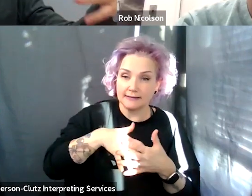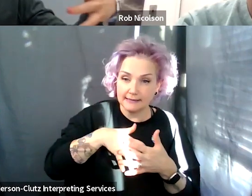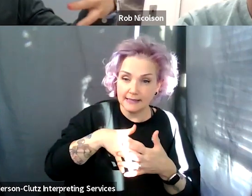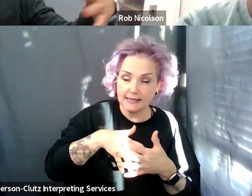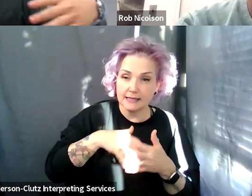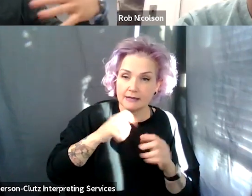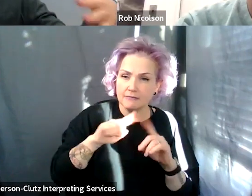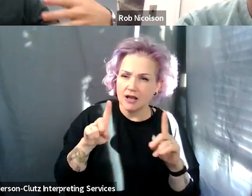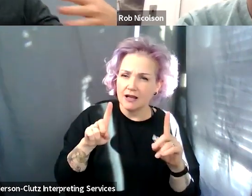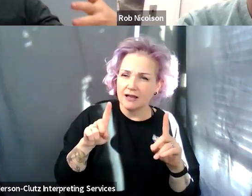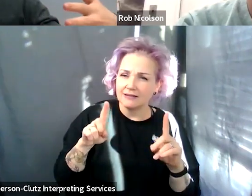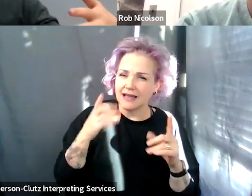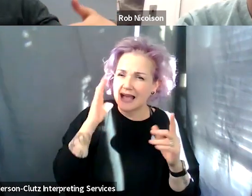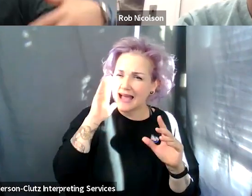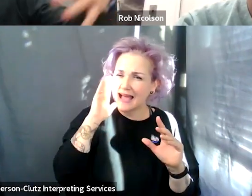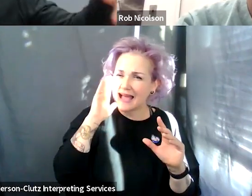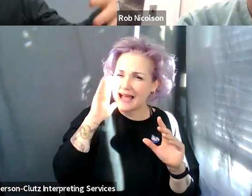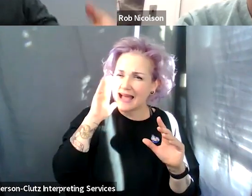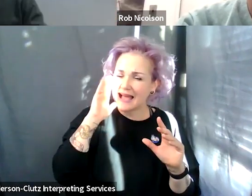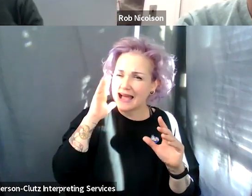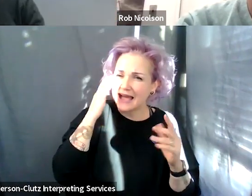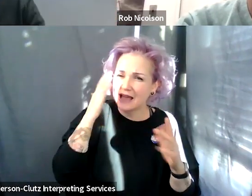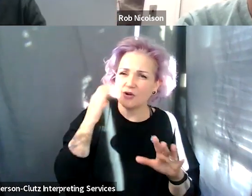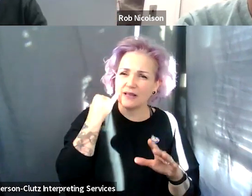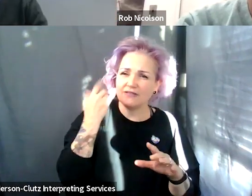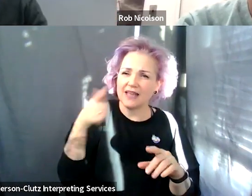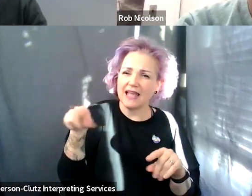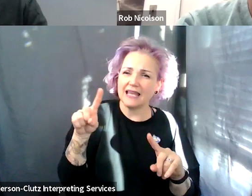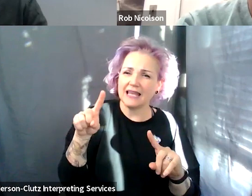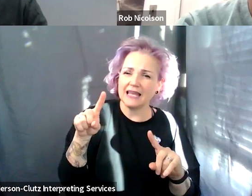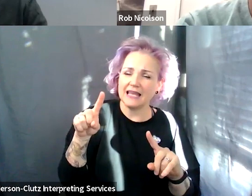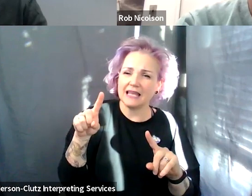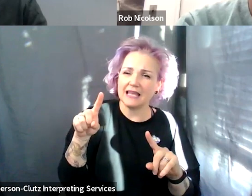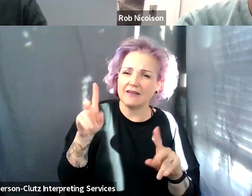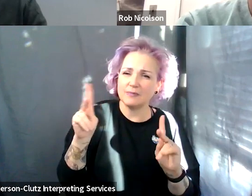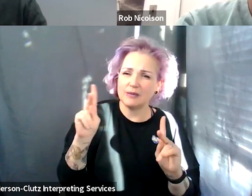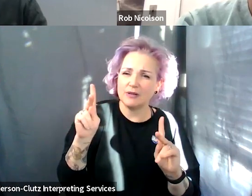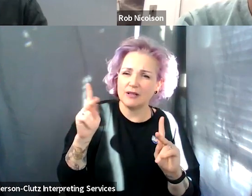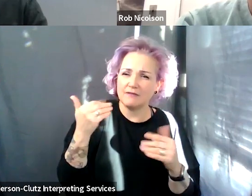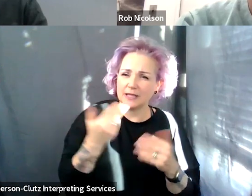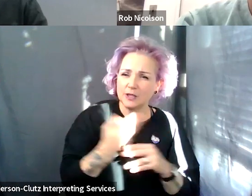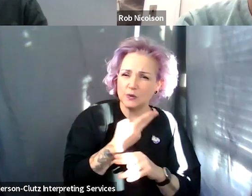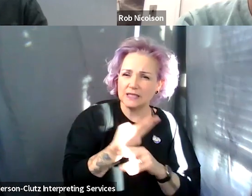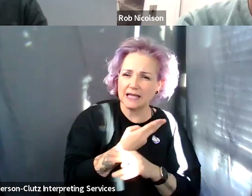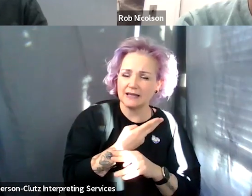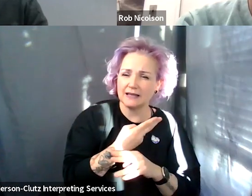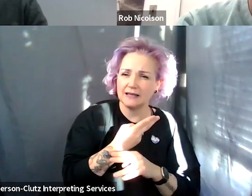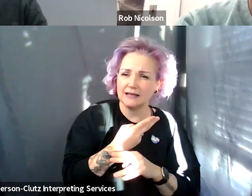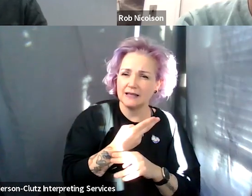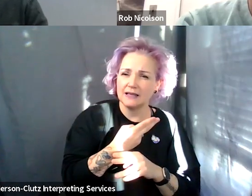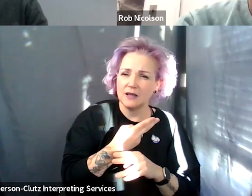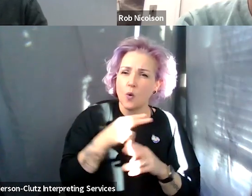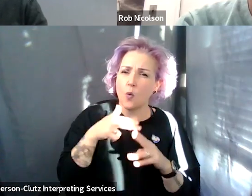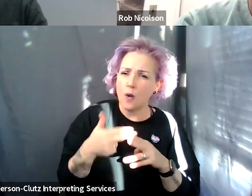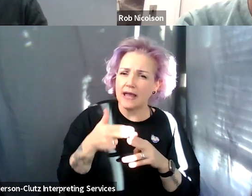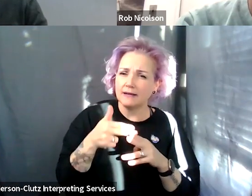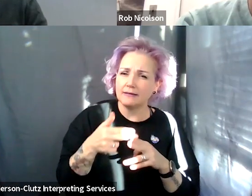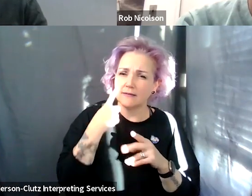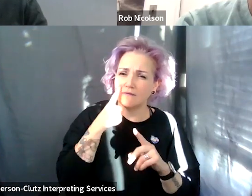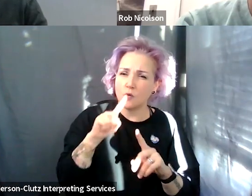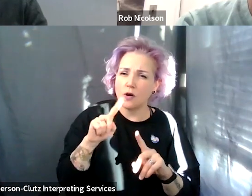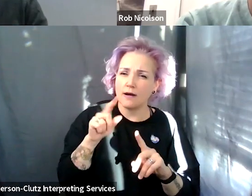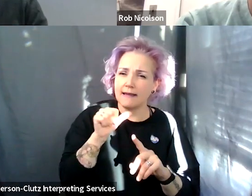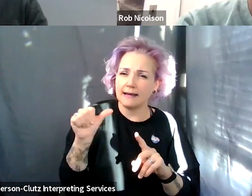have adjusted their epidemiological findings based on that particular status. And then for your other sort